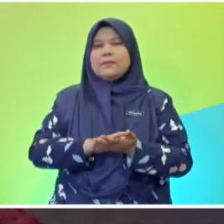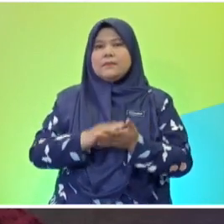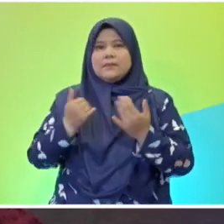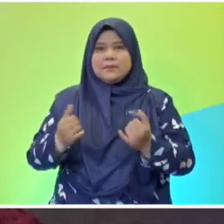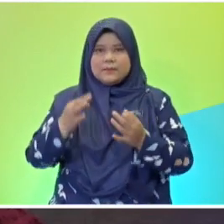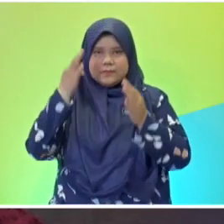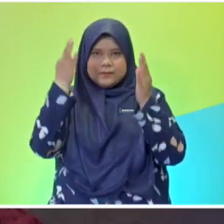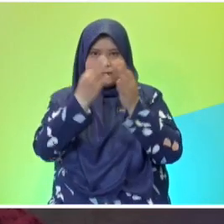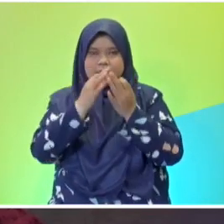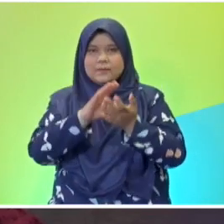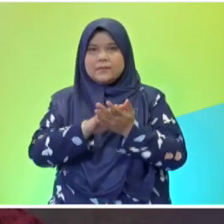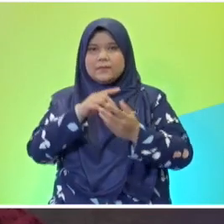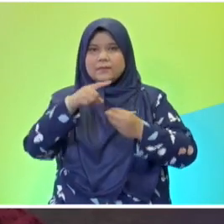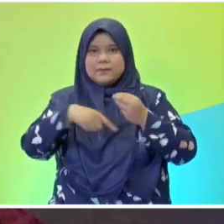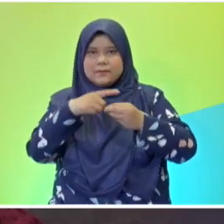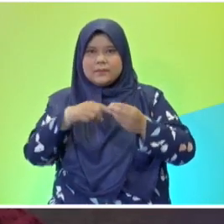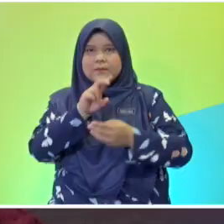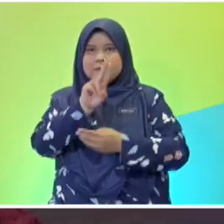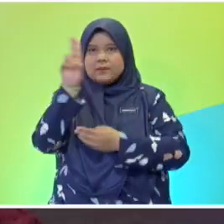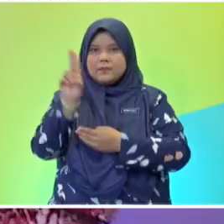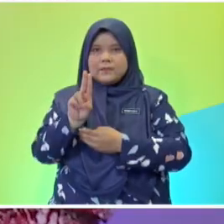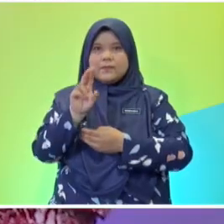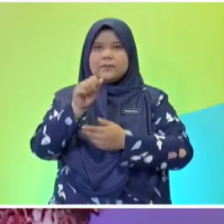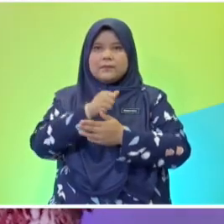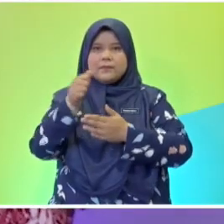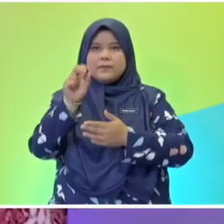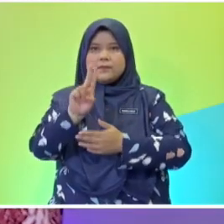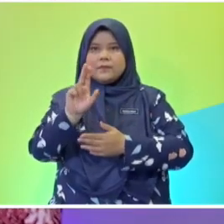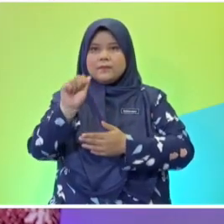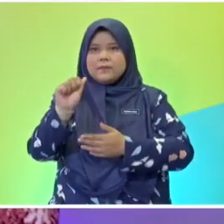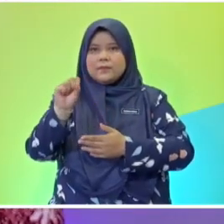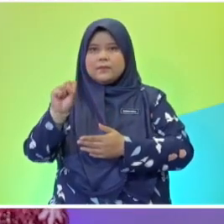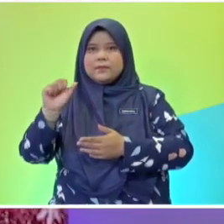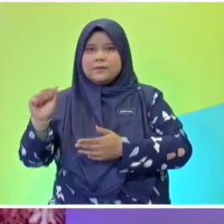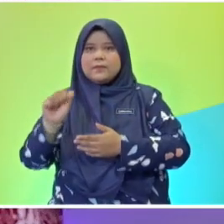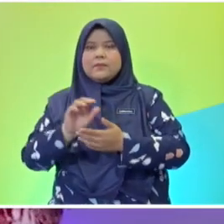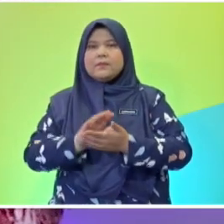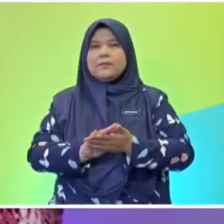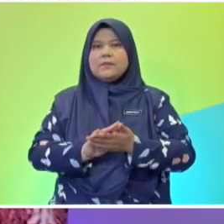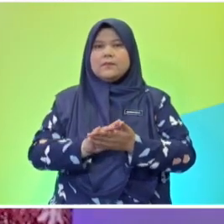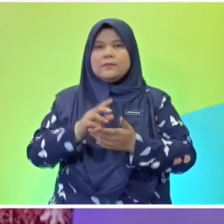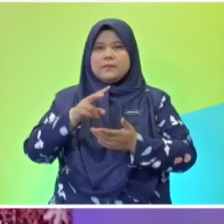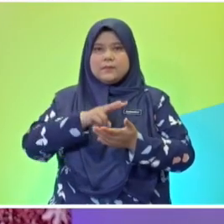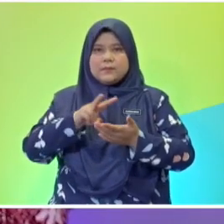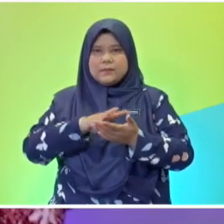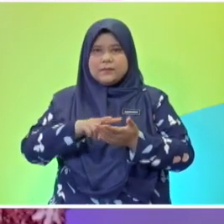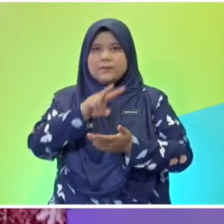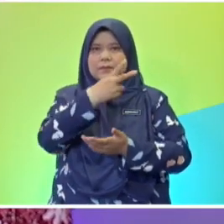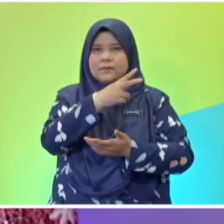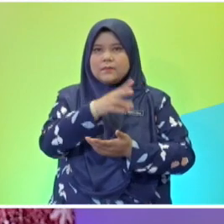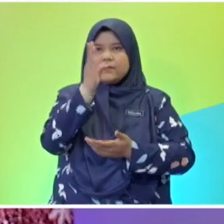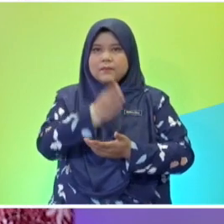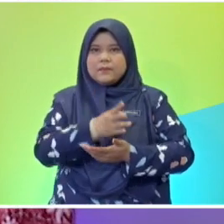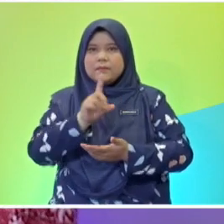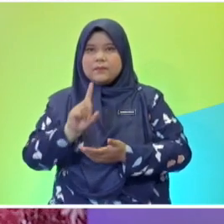to focus on ujian akhir sesi akademik for paper reading and use of English